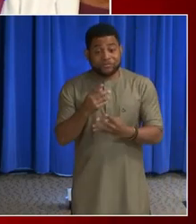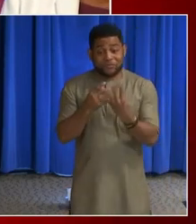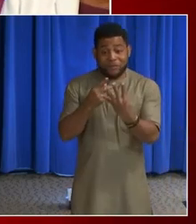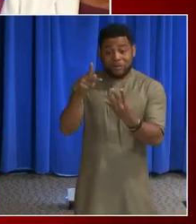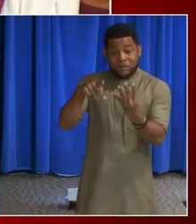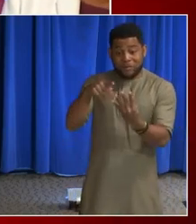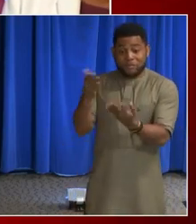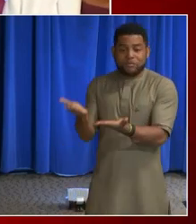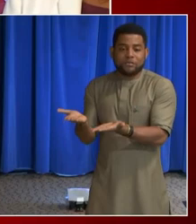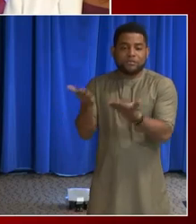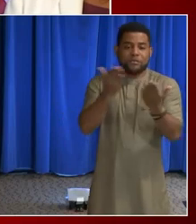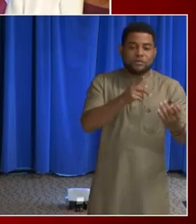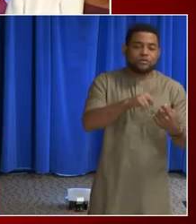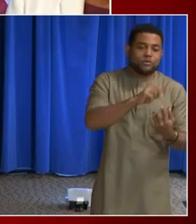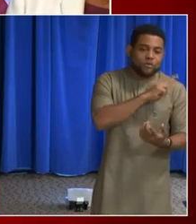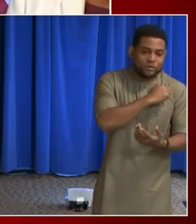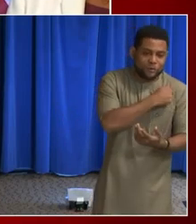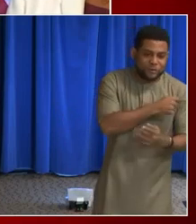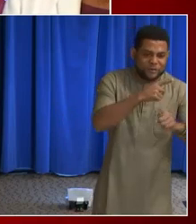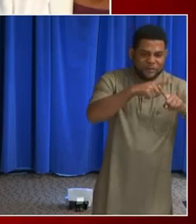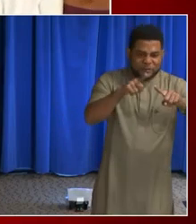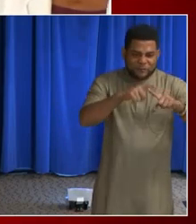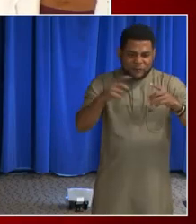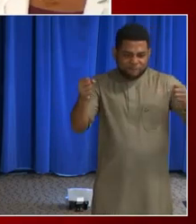hospitals, various hospitals for treatment.